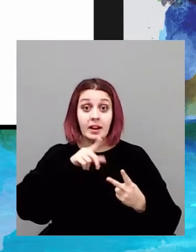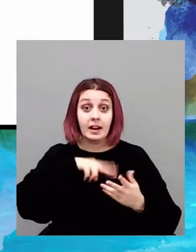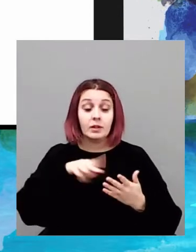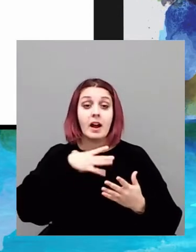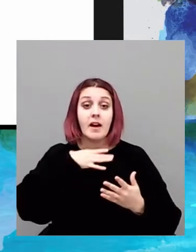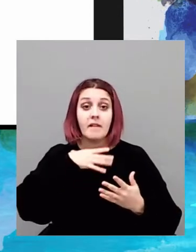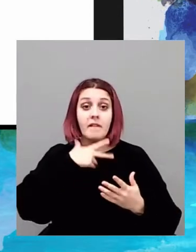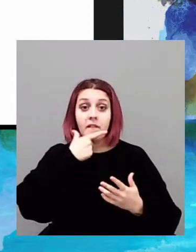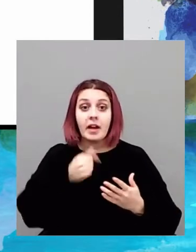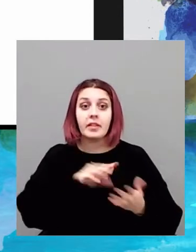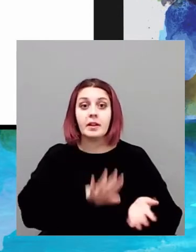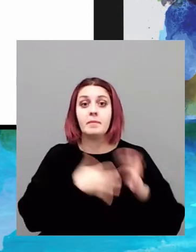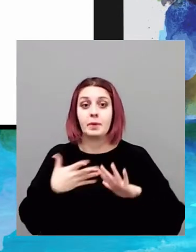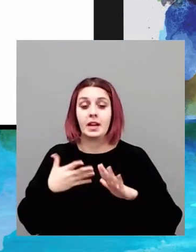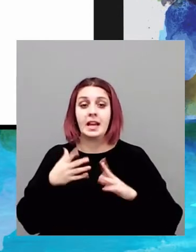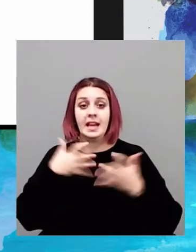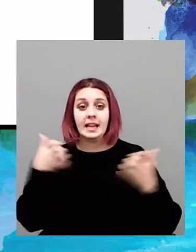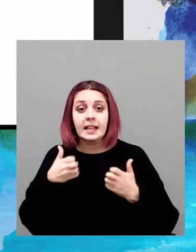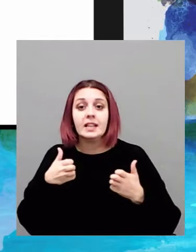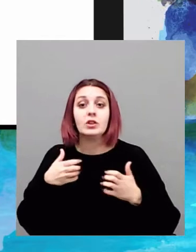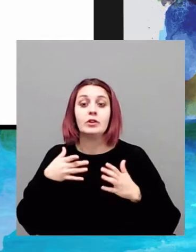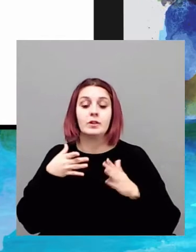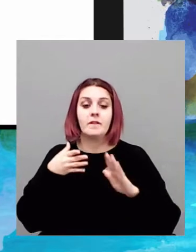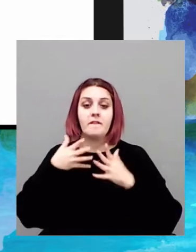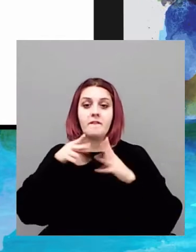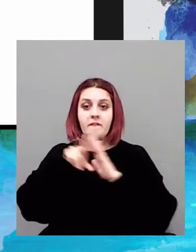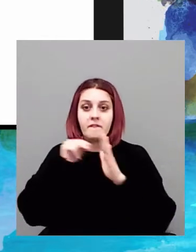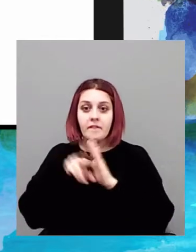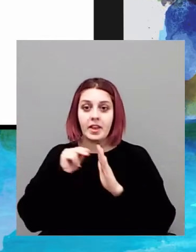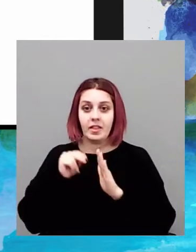reading is applied to text, the videos,